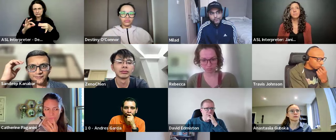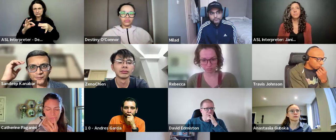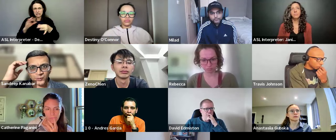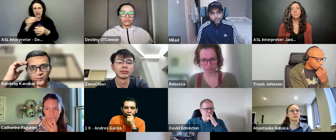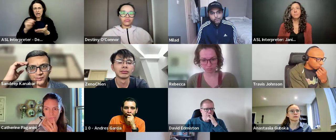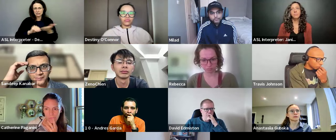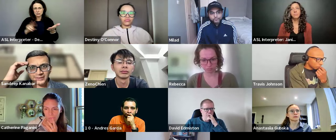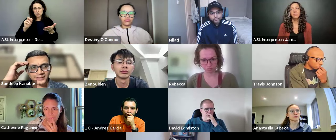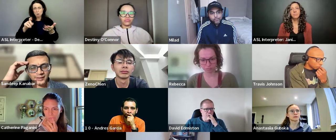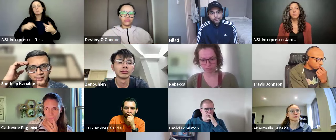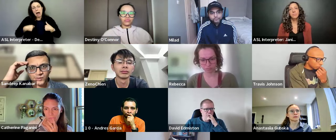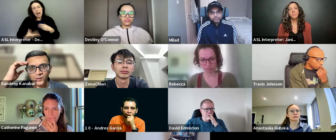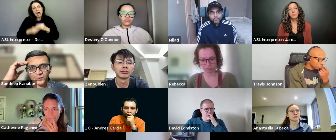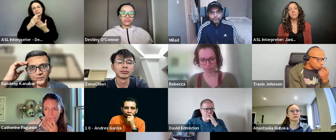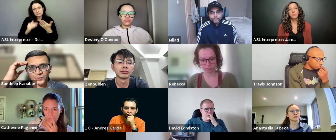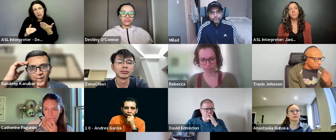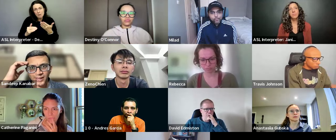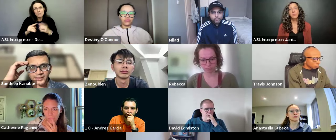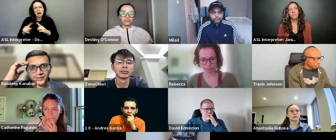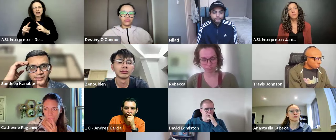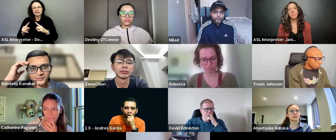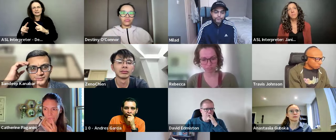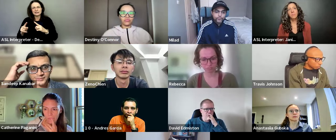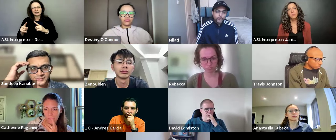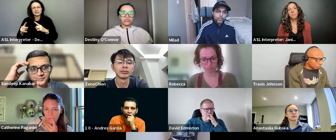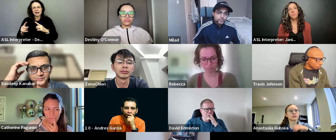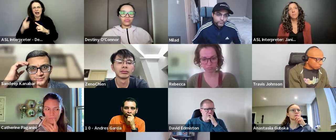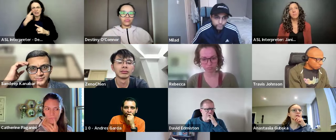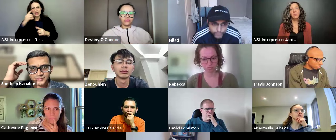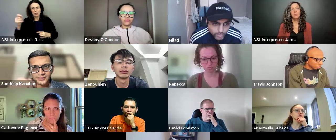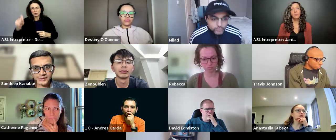I've added a few notes, but I think others also need to add their notes.